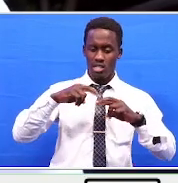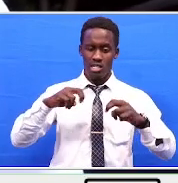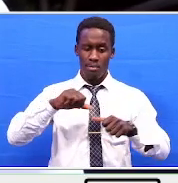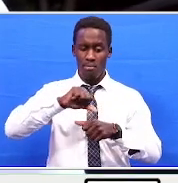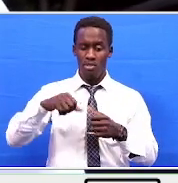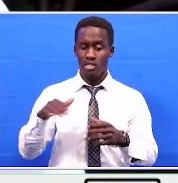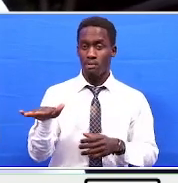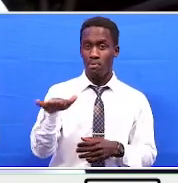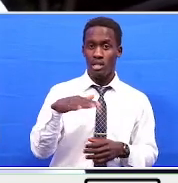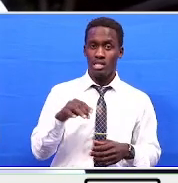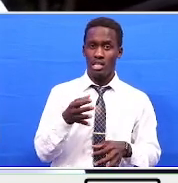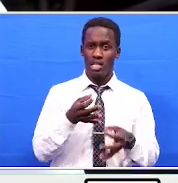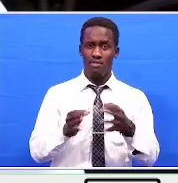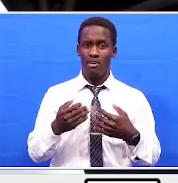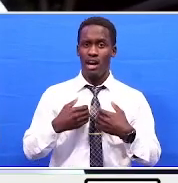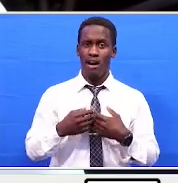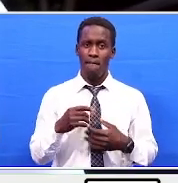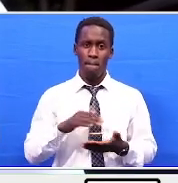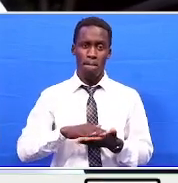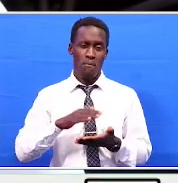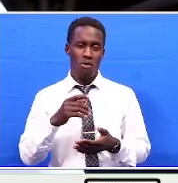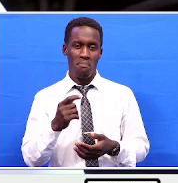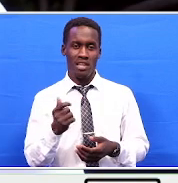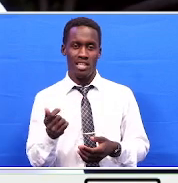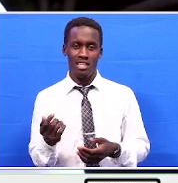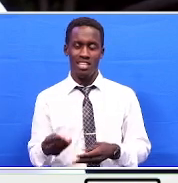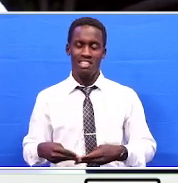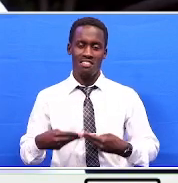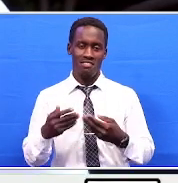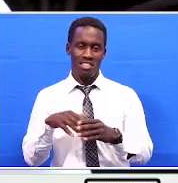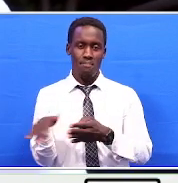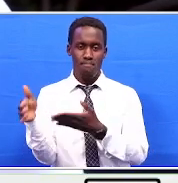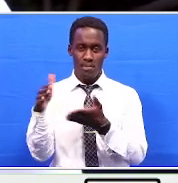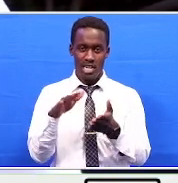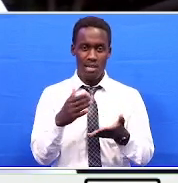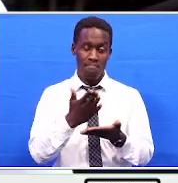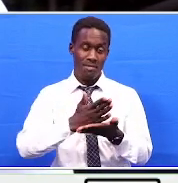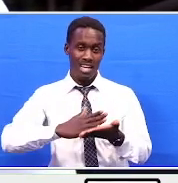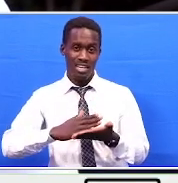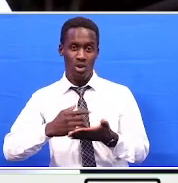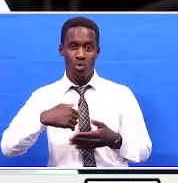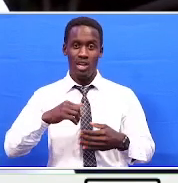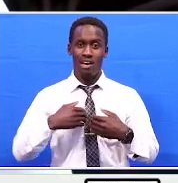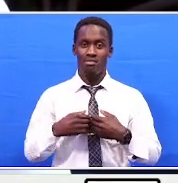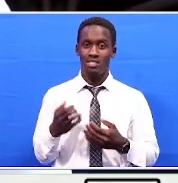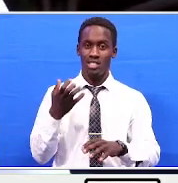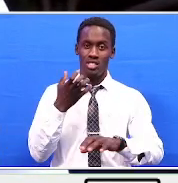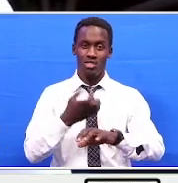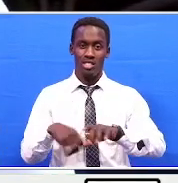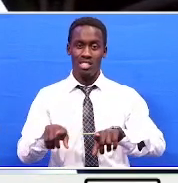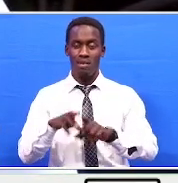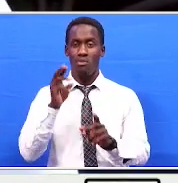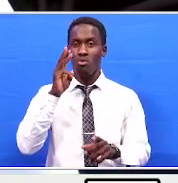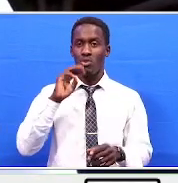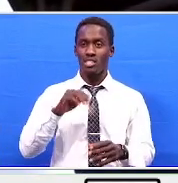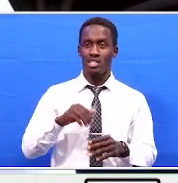extra money, please bring it into the maritime sector. We've had enough of stone and mortar. Yeah, investment, real estate. Yeah,